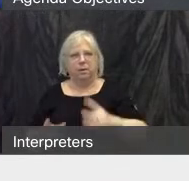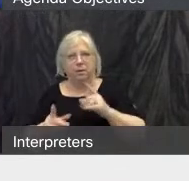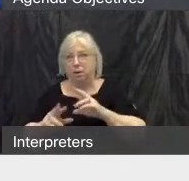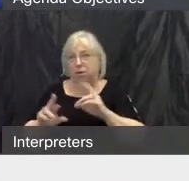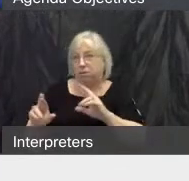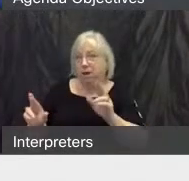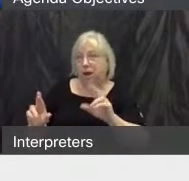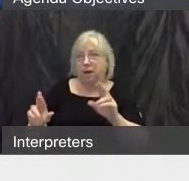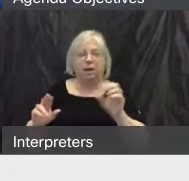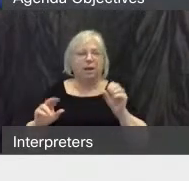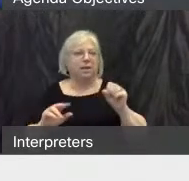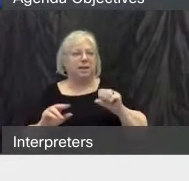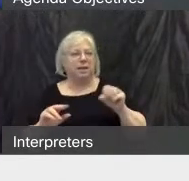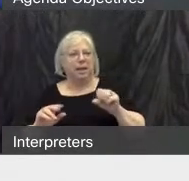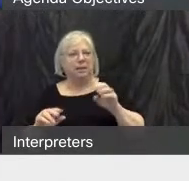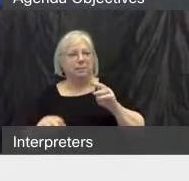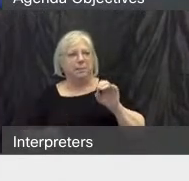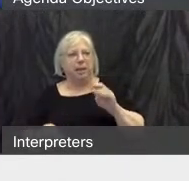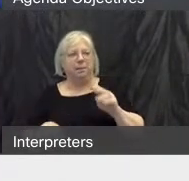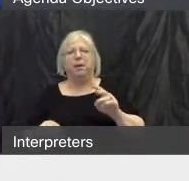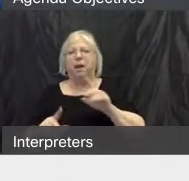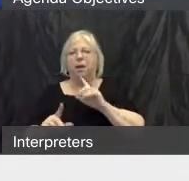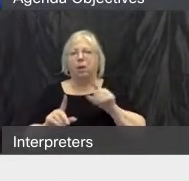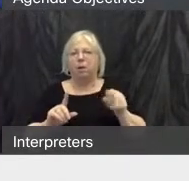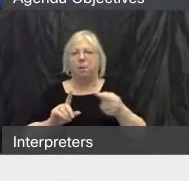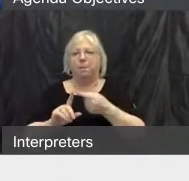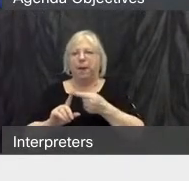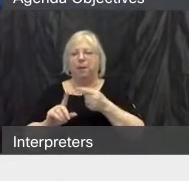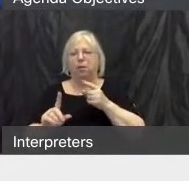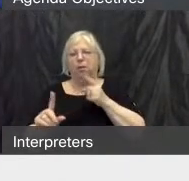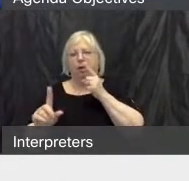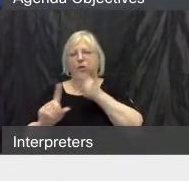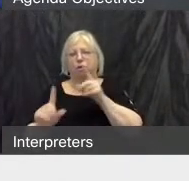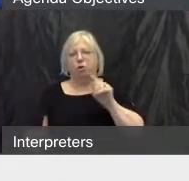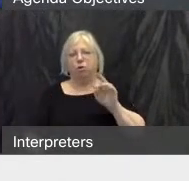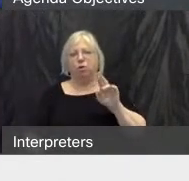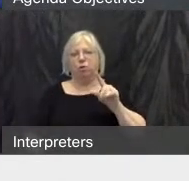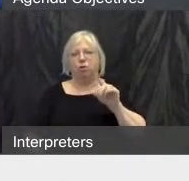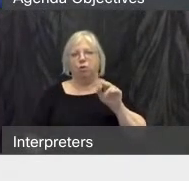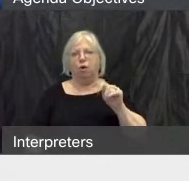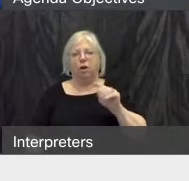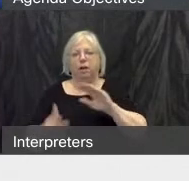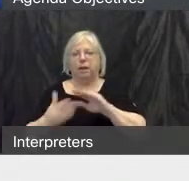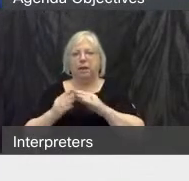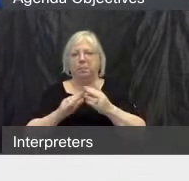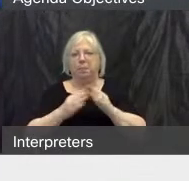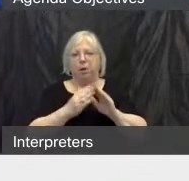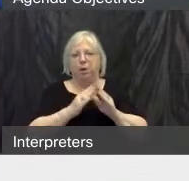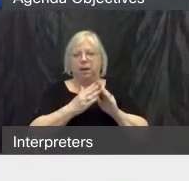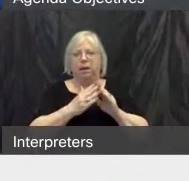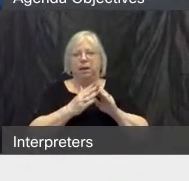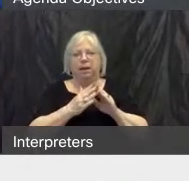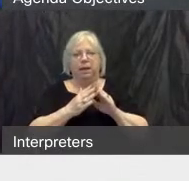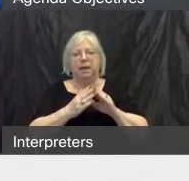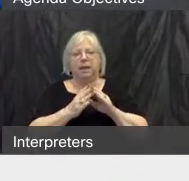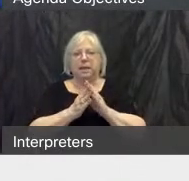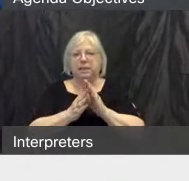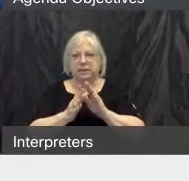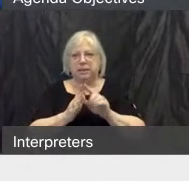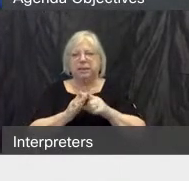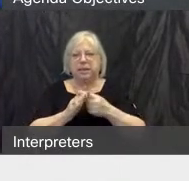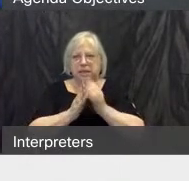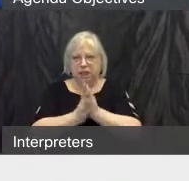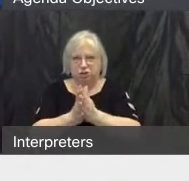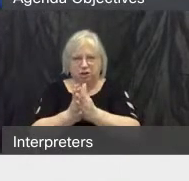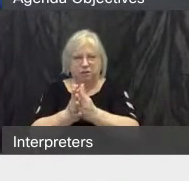ma'am. I just wanted to get back on the targeted community initiative. Now, this may